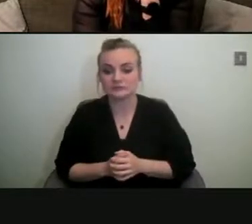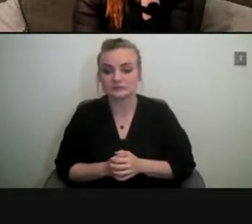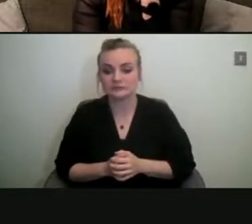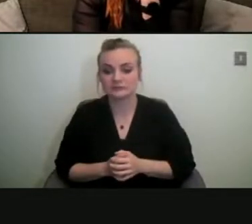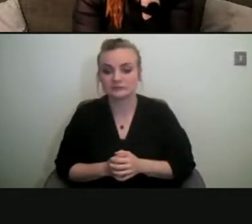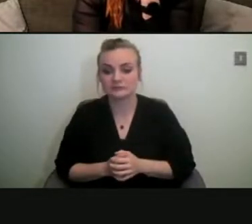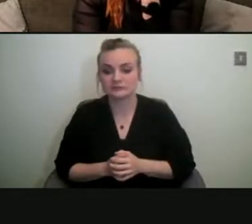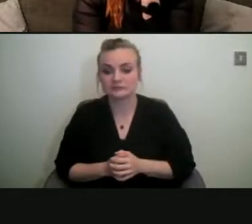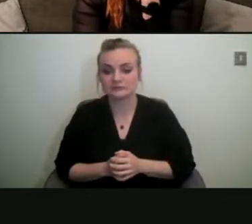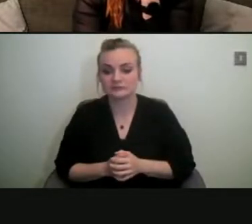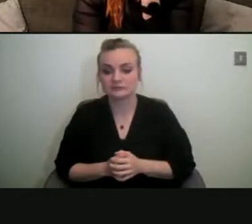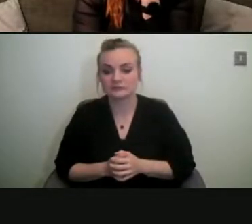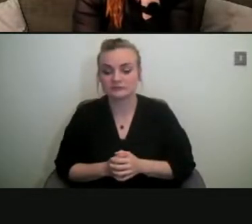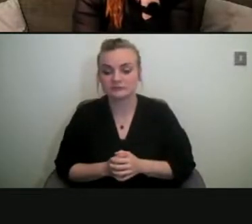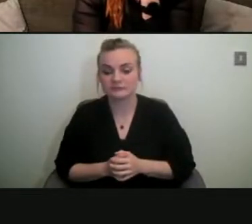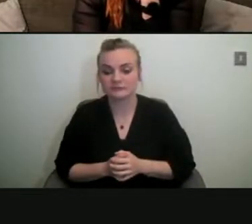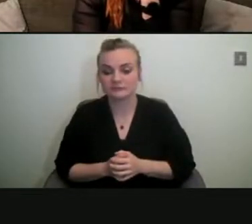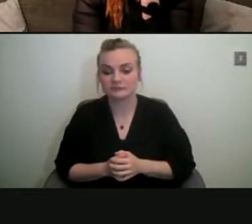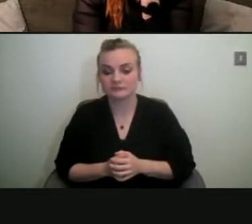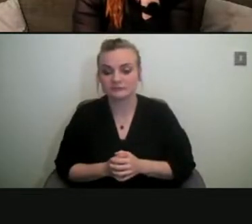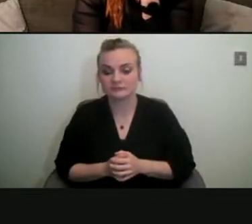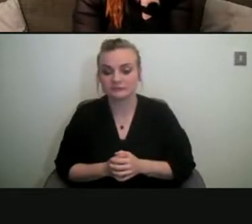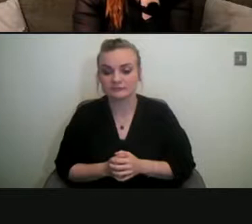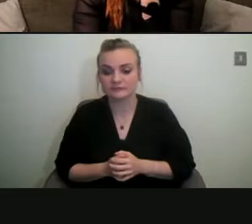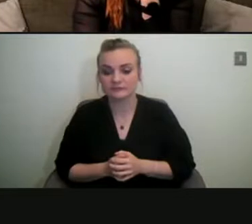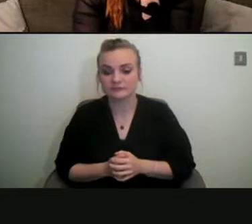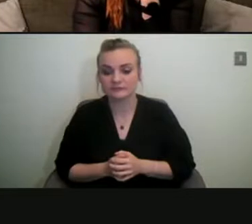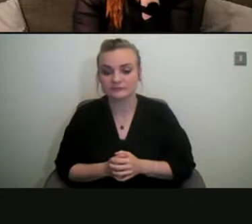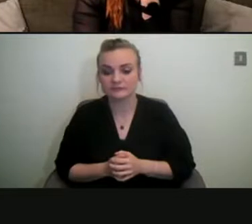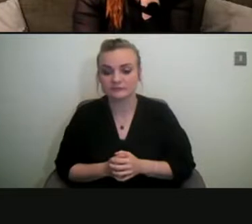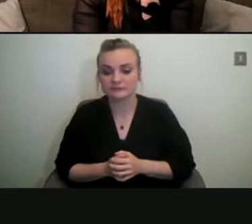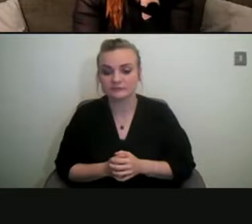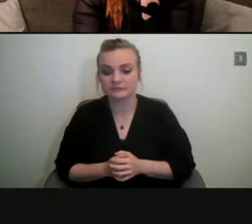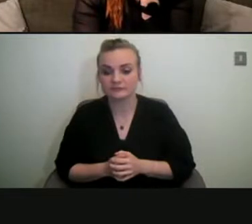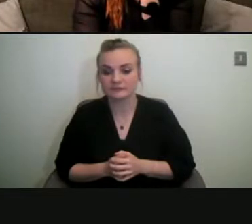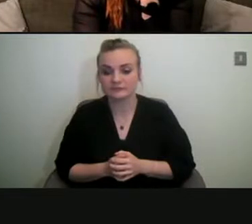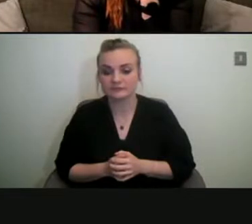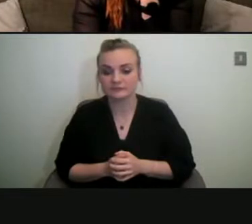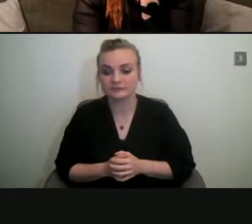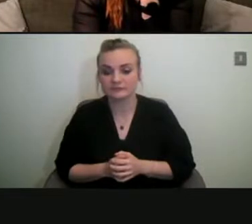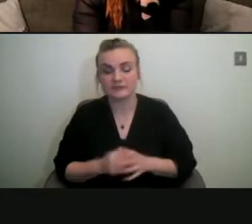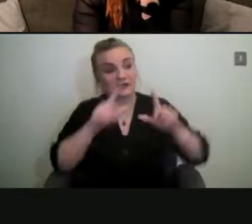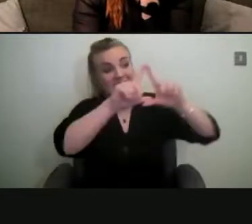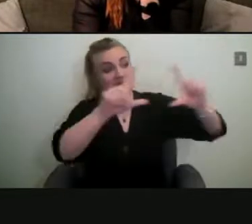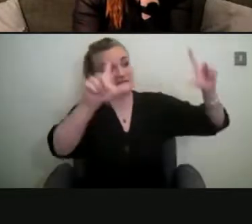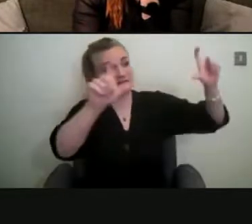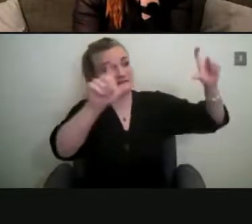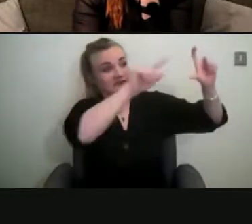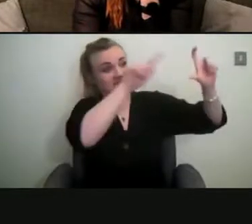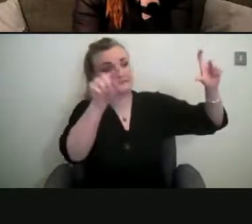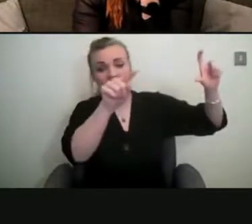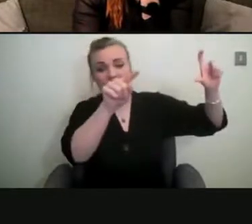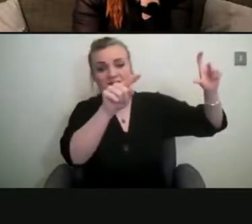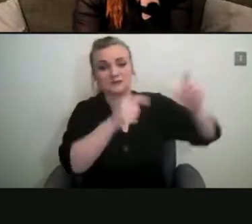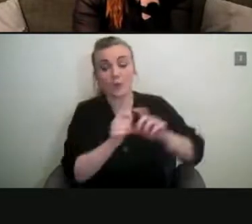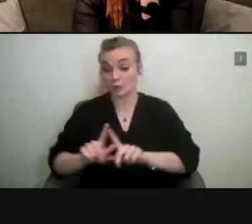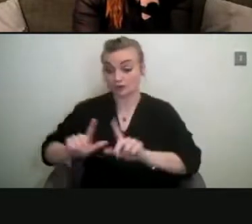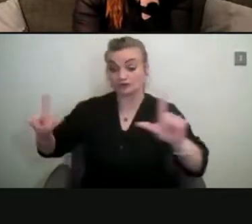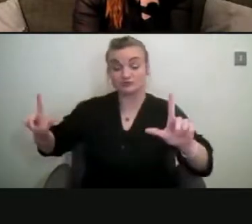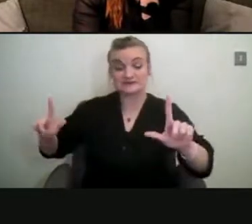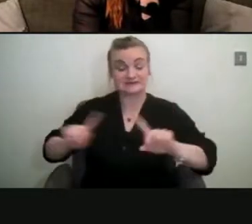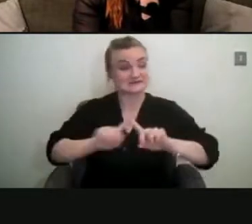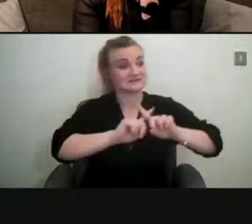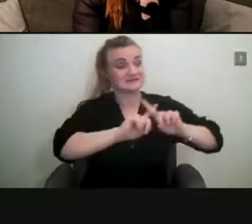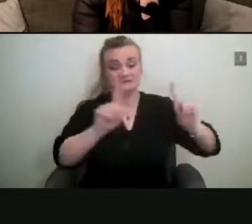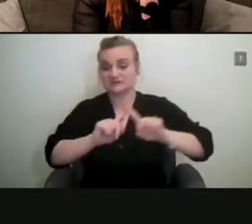For example, that we can find in different walls or different screens